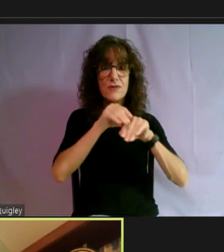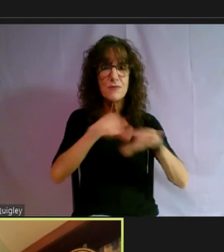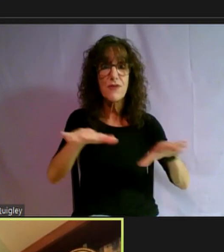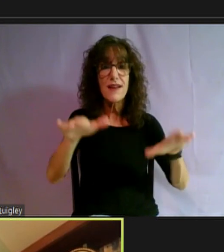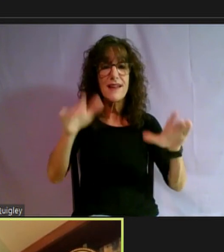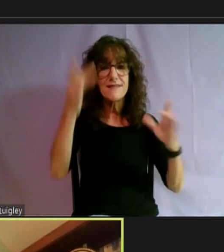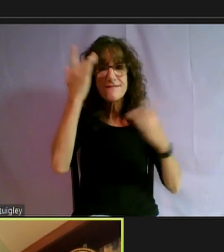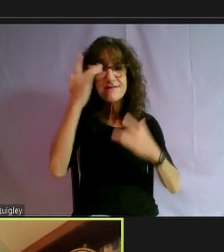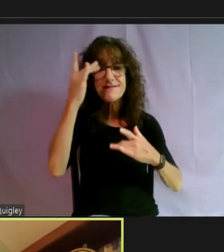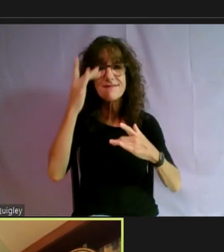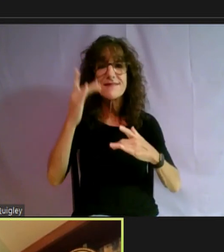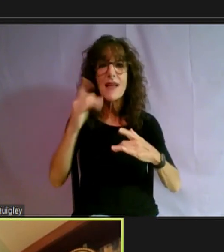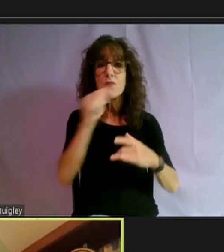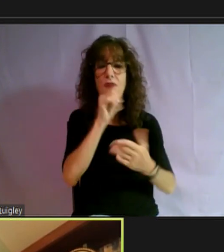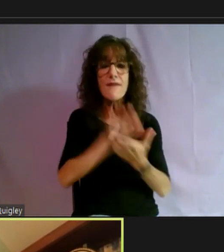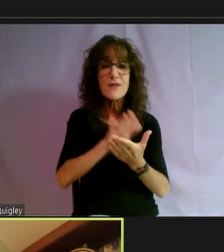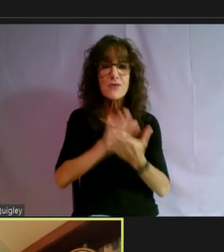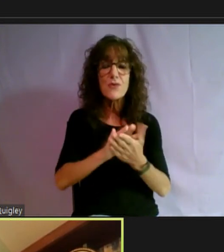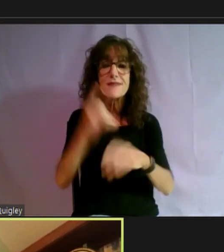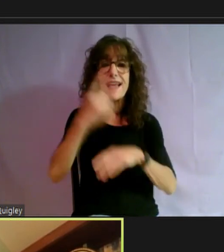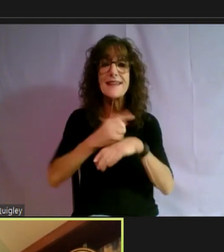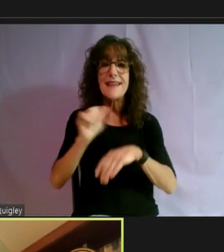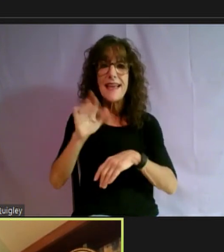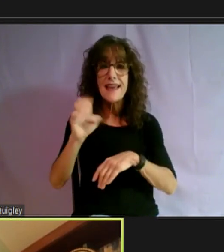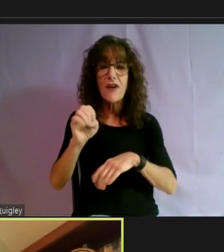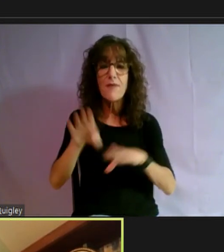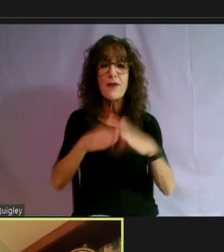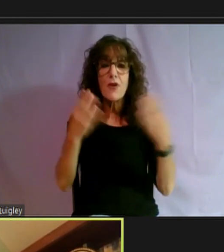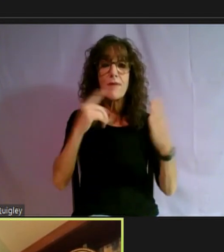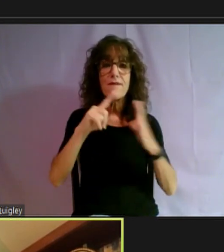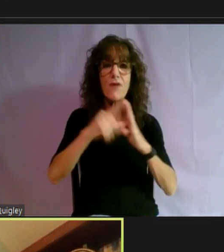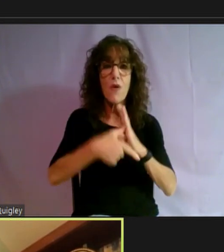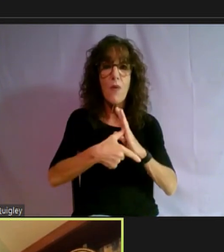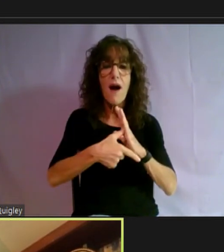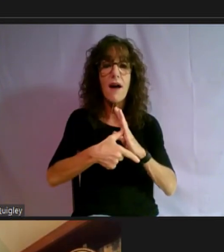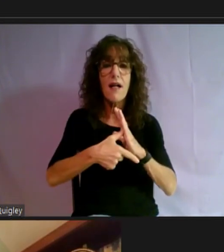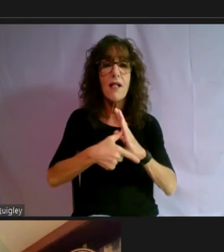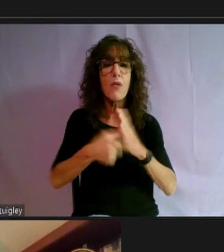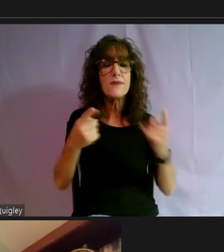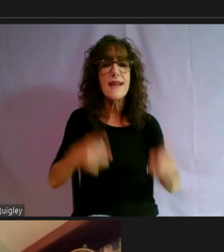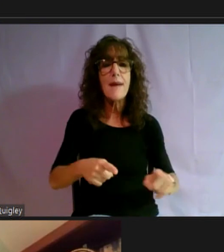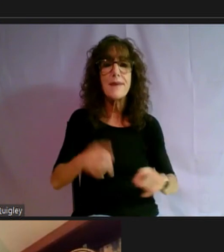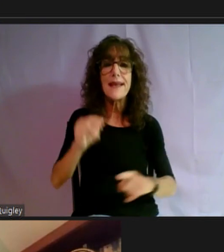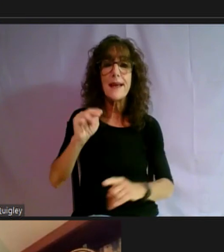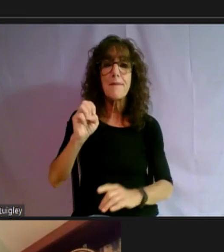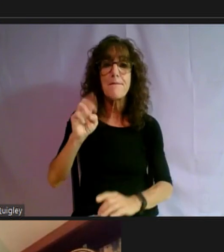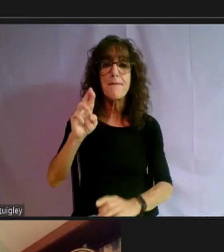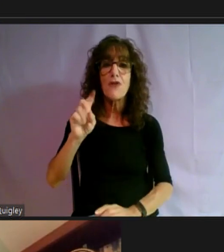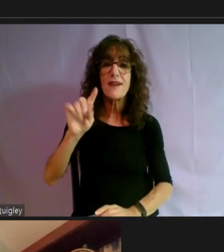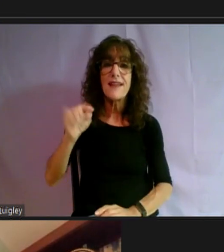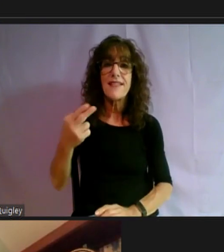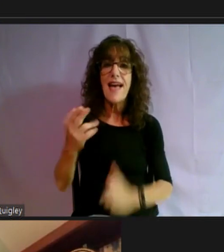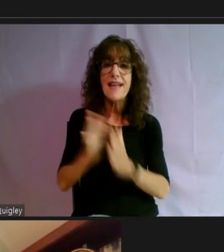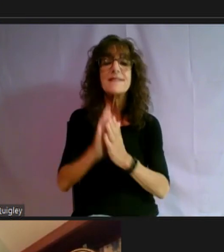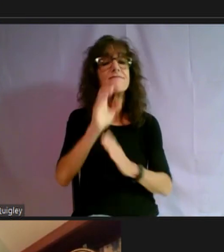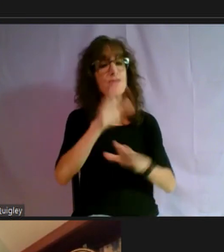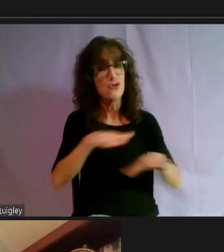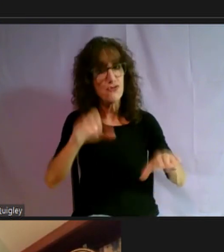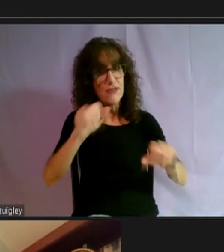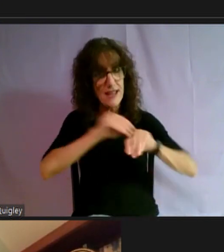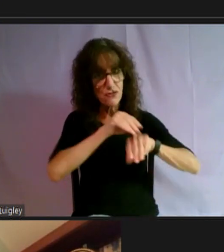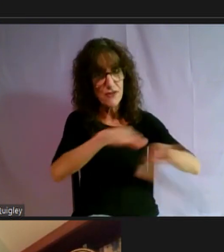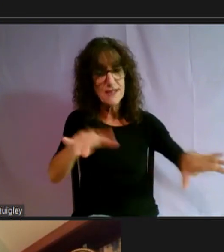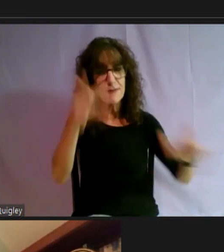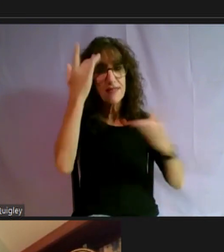and daycare have been open for some time now. What is happening, Meredith? Yeah, children do transmit the virus. As we